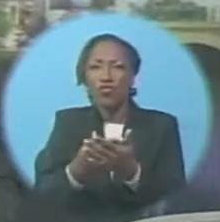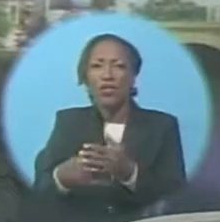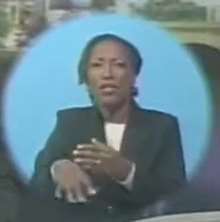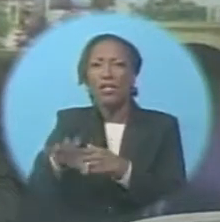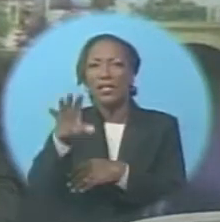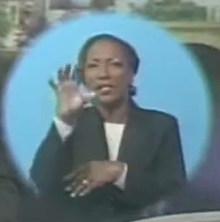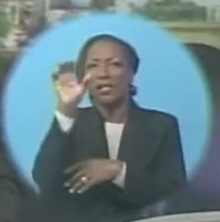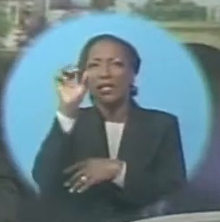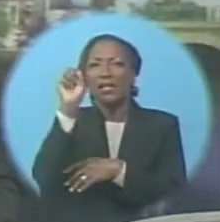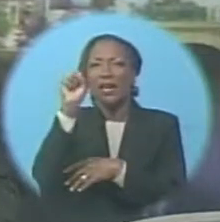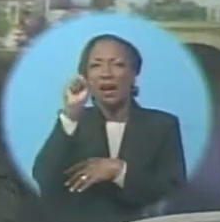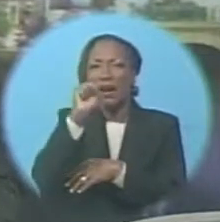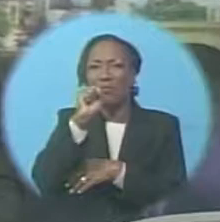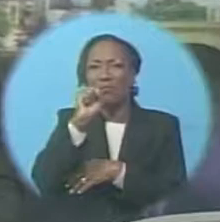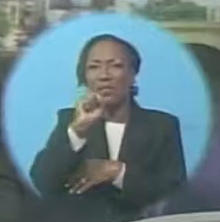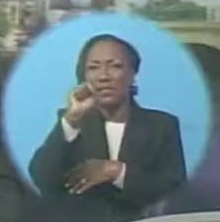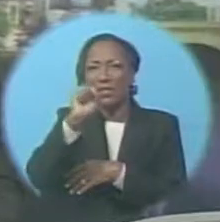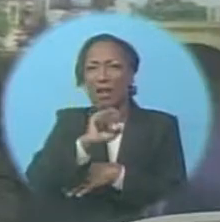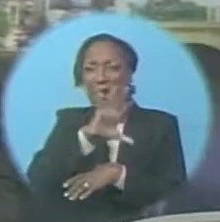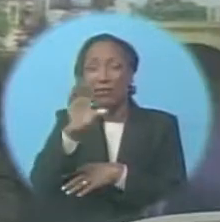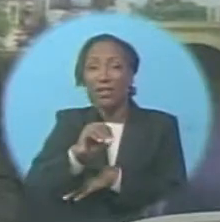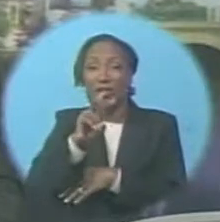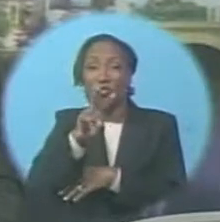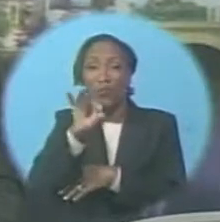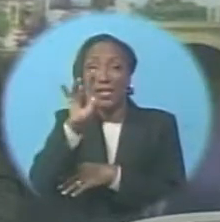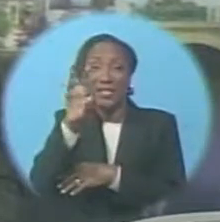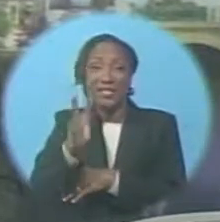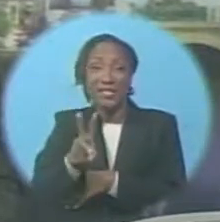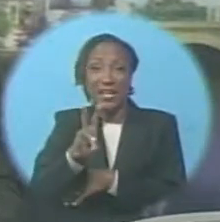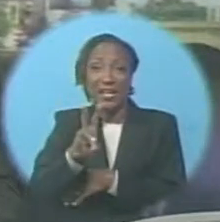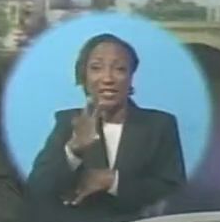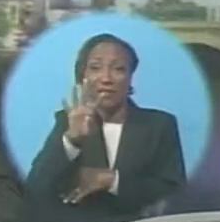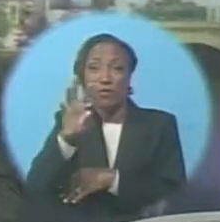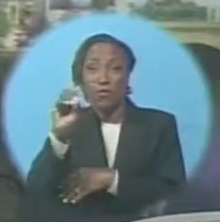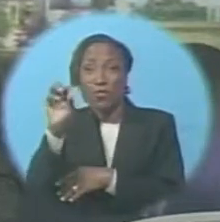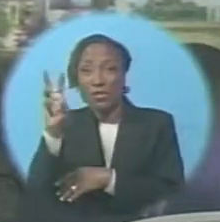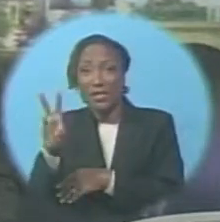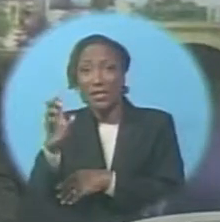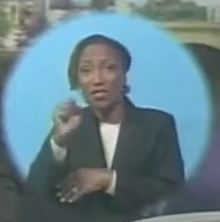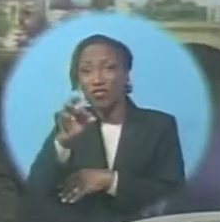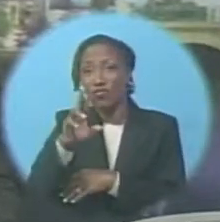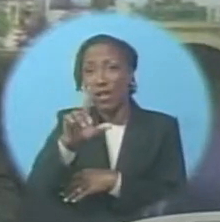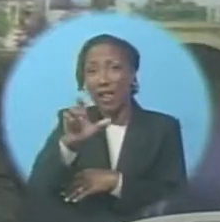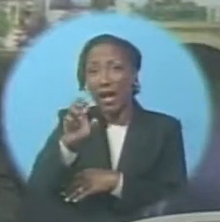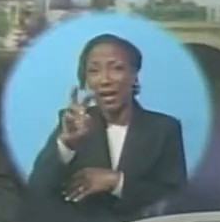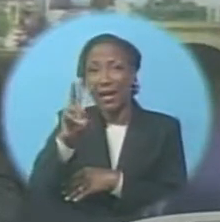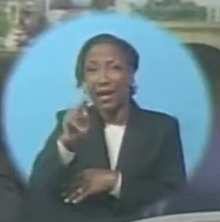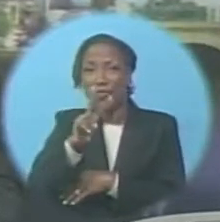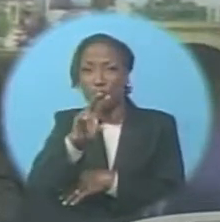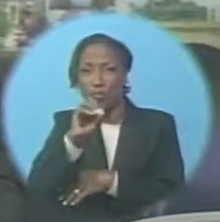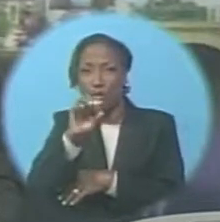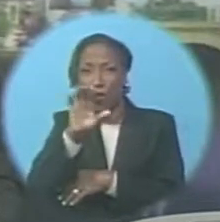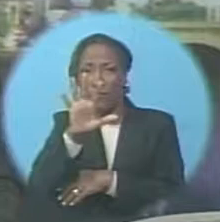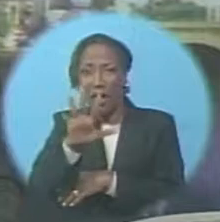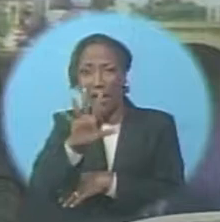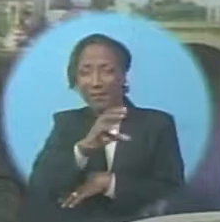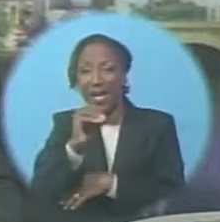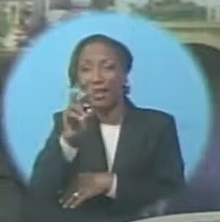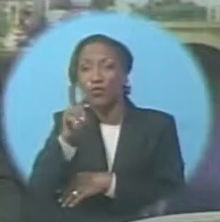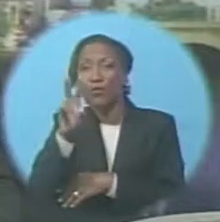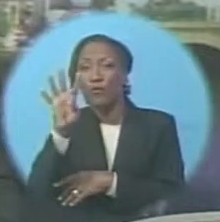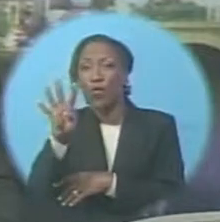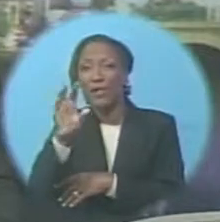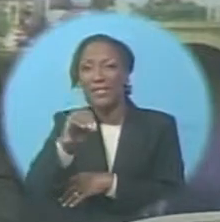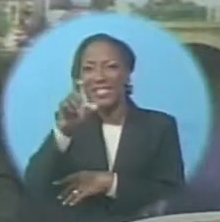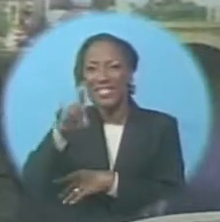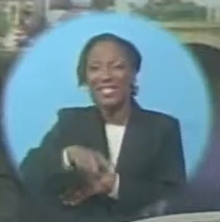Africa 286 and 406 for 6. Sri Lanka 205 and 240 for 5,